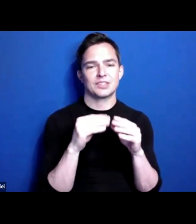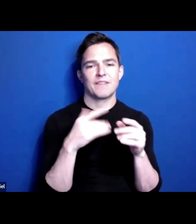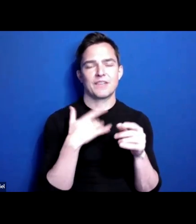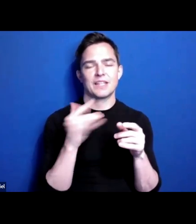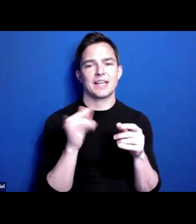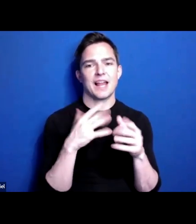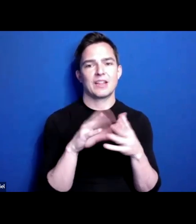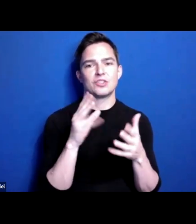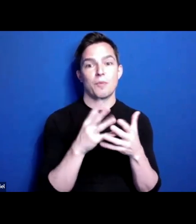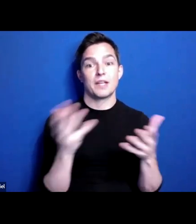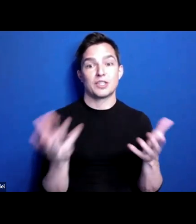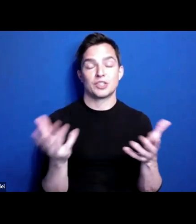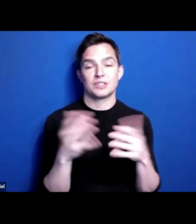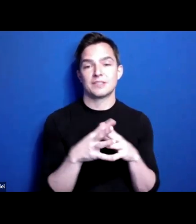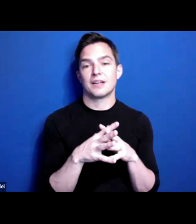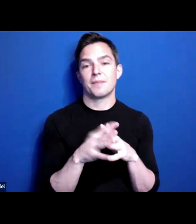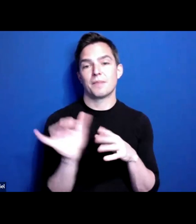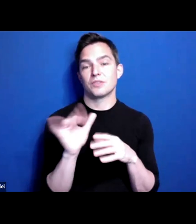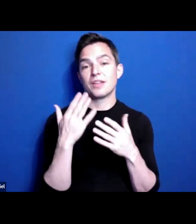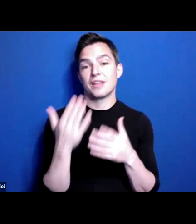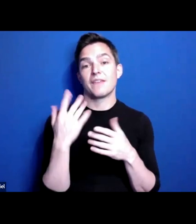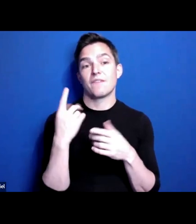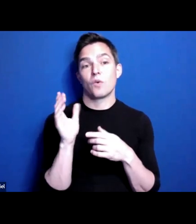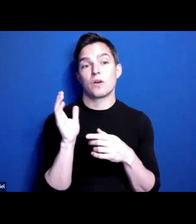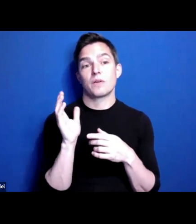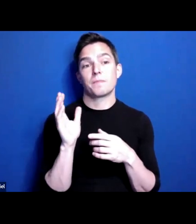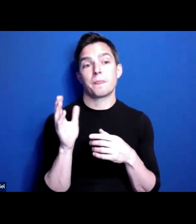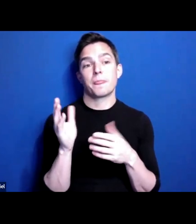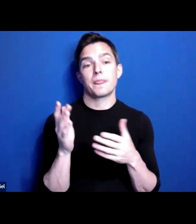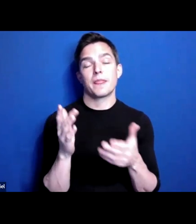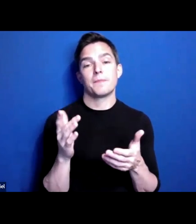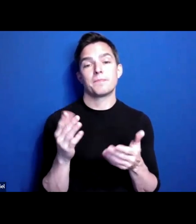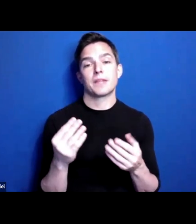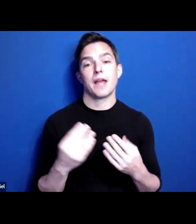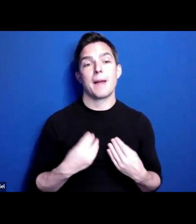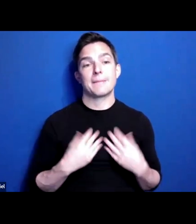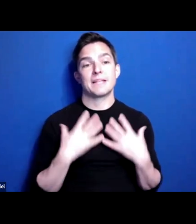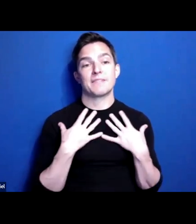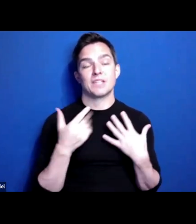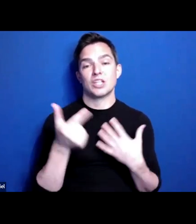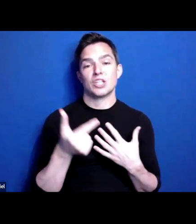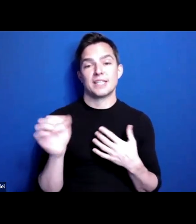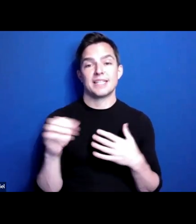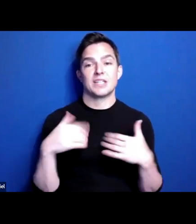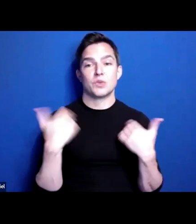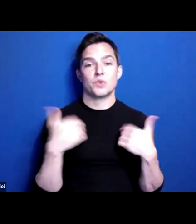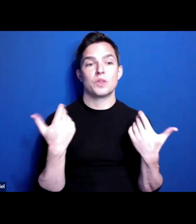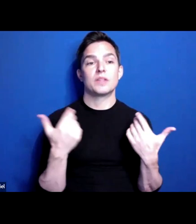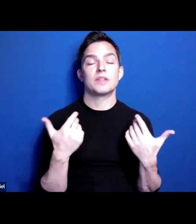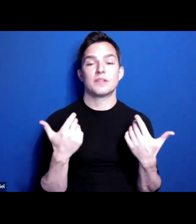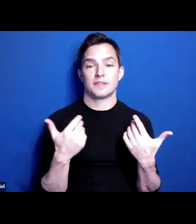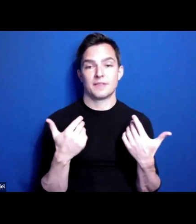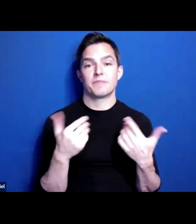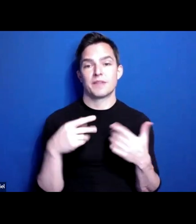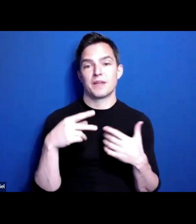I learned so much. And also thank you for uplifting GGE's youth, right? Pony will